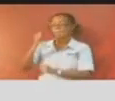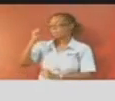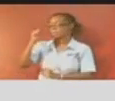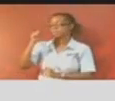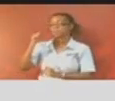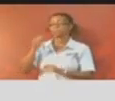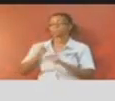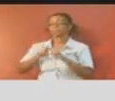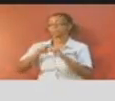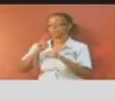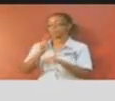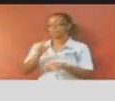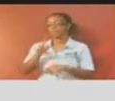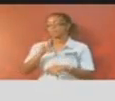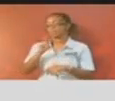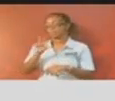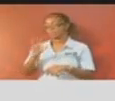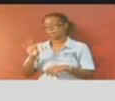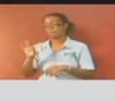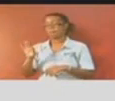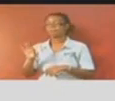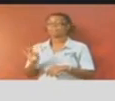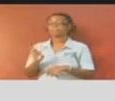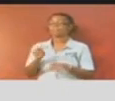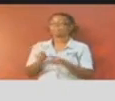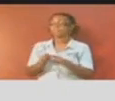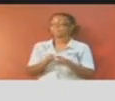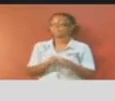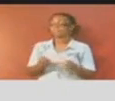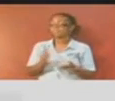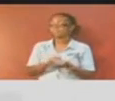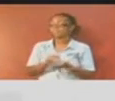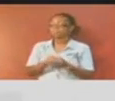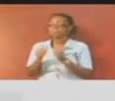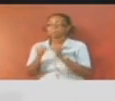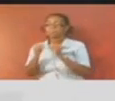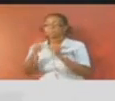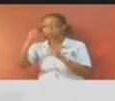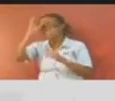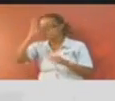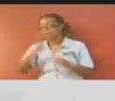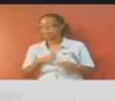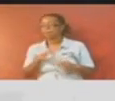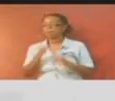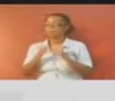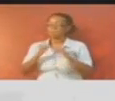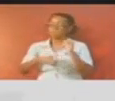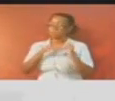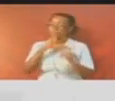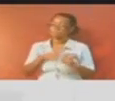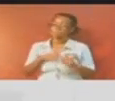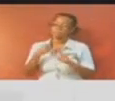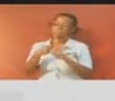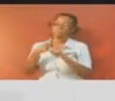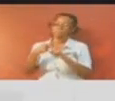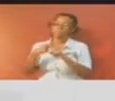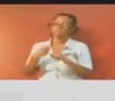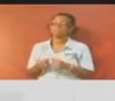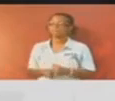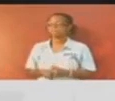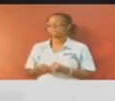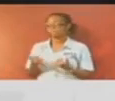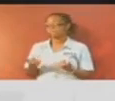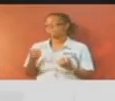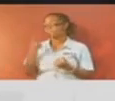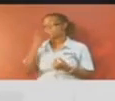a slight majority of men over women. Next slide. What we do note, though, is that in the deaths, especially in the more recent times,